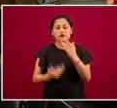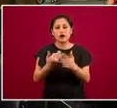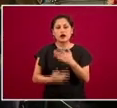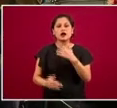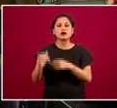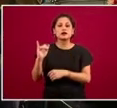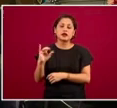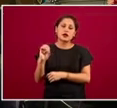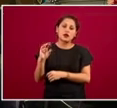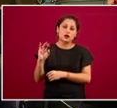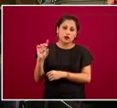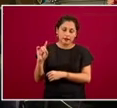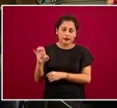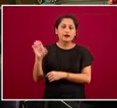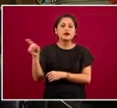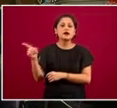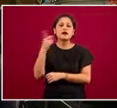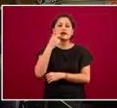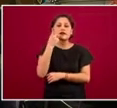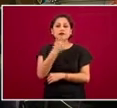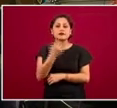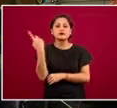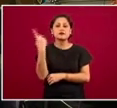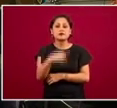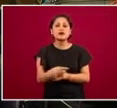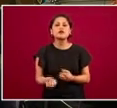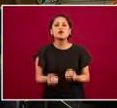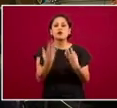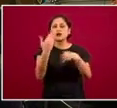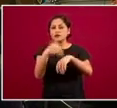are we lacking so far?